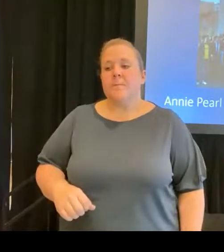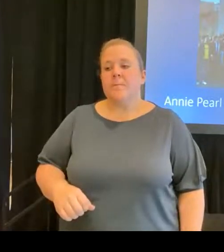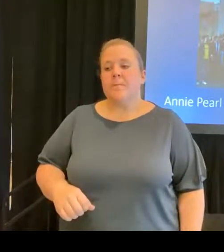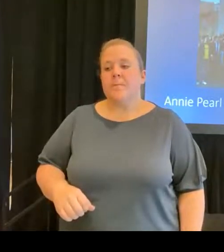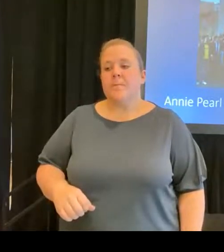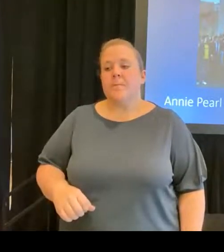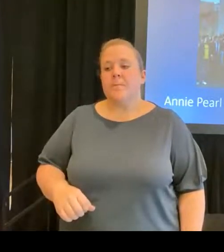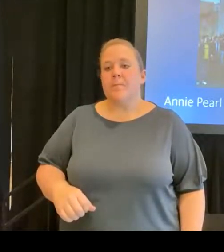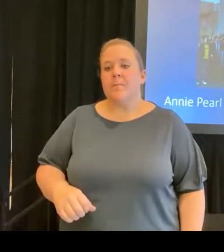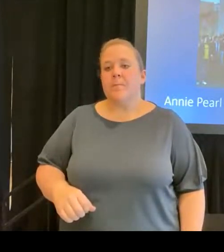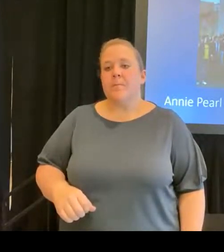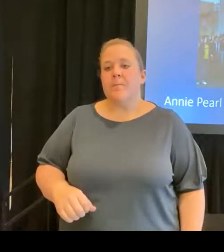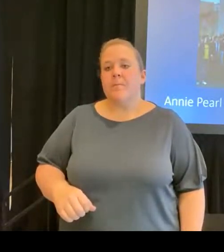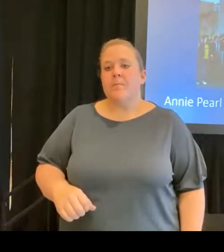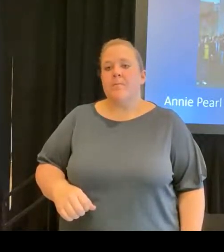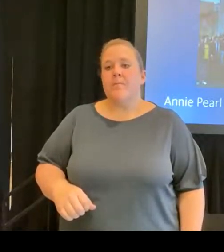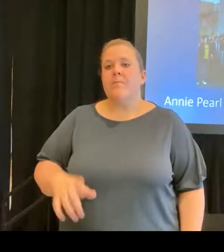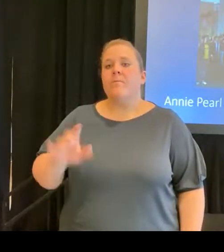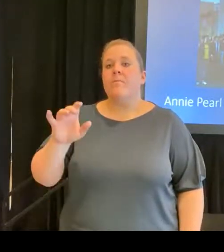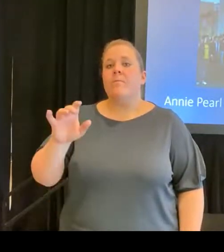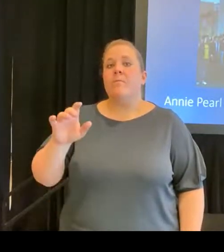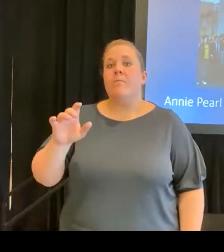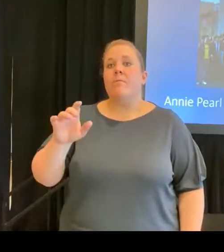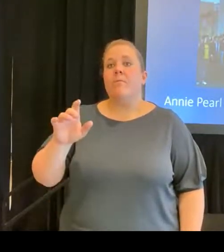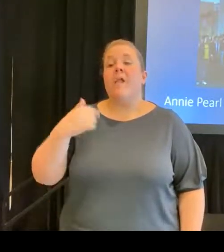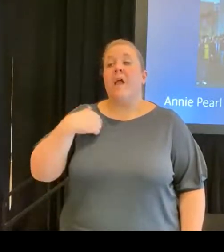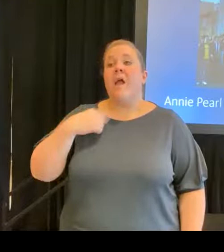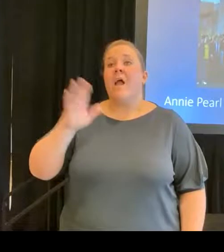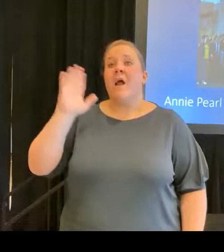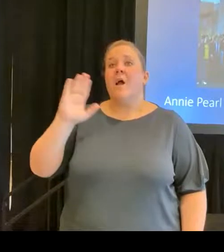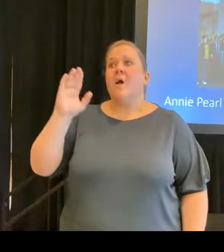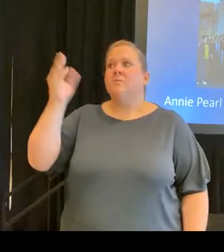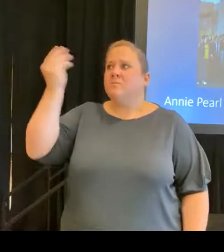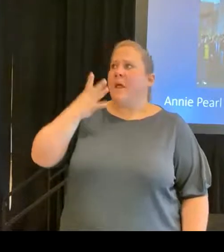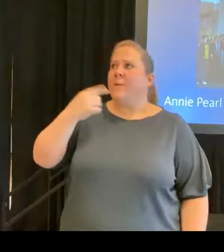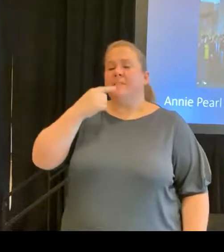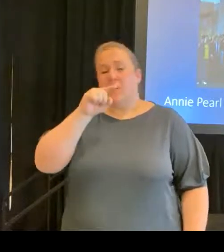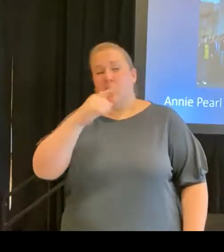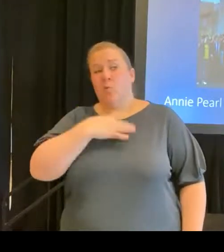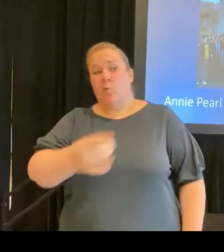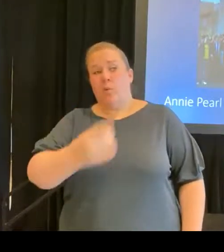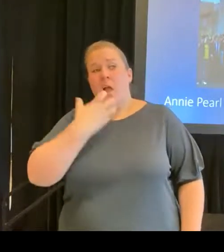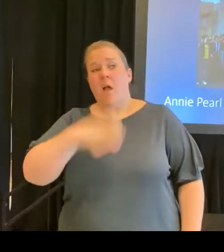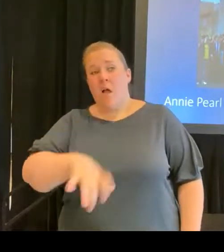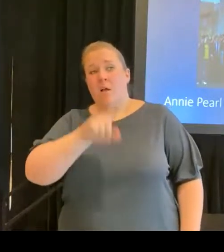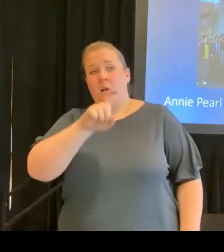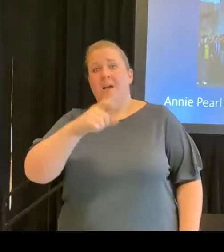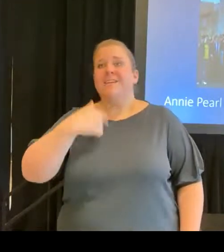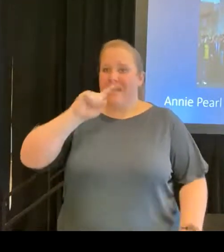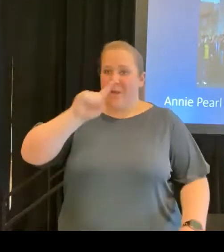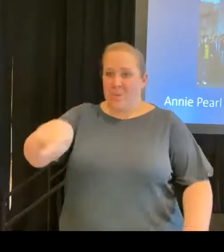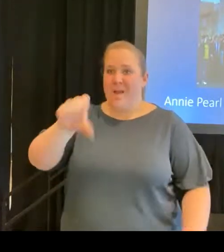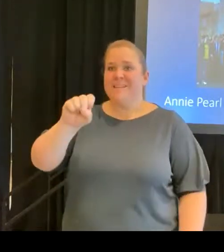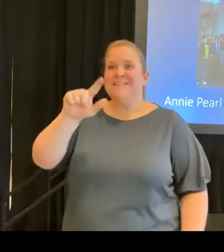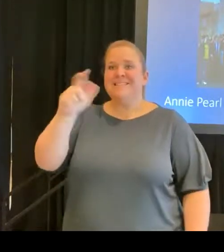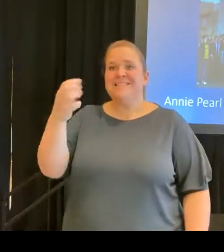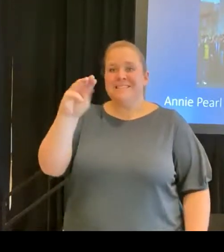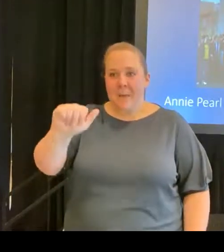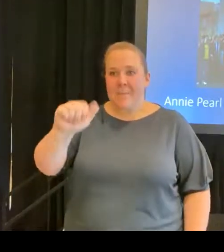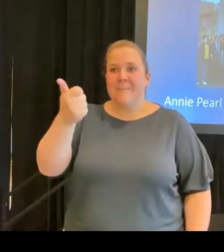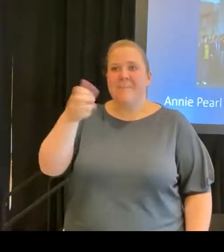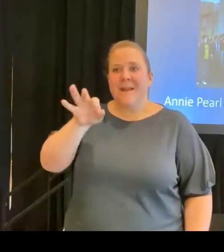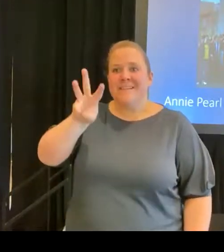But whatever trouble was, the matter of fact, they used to tell me, see, you like it hot. Because I went to Selma in 62, and